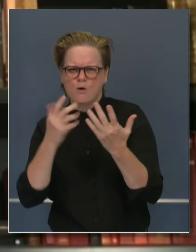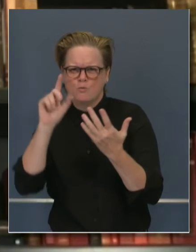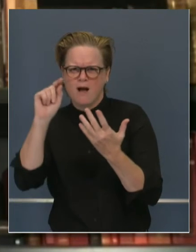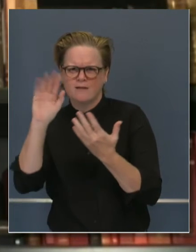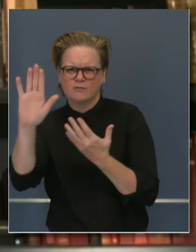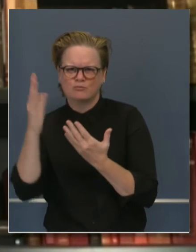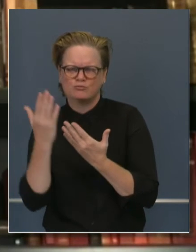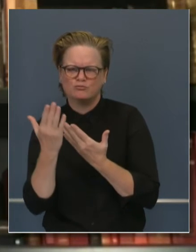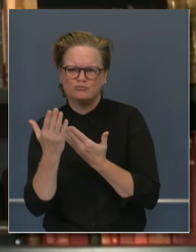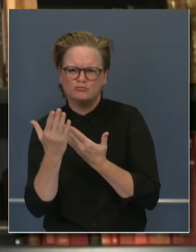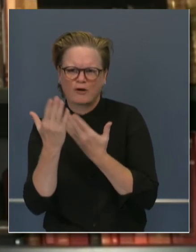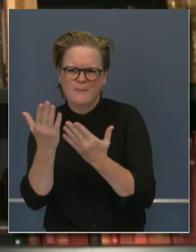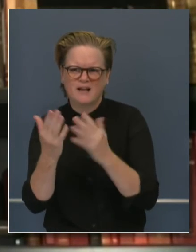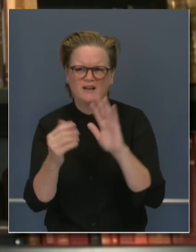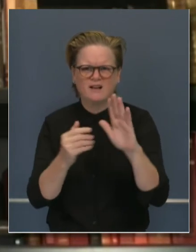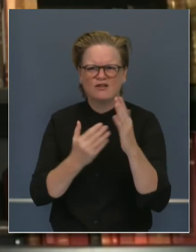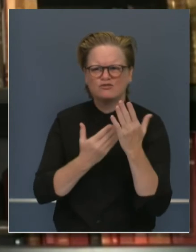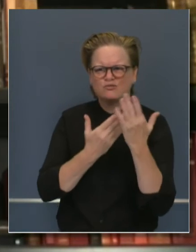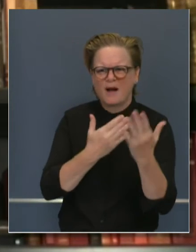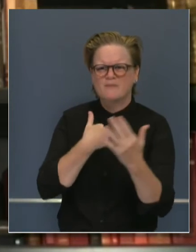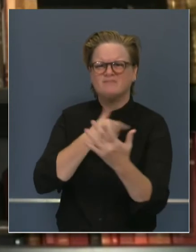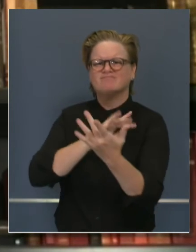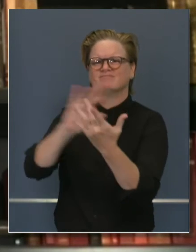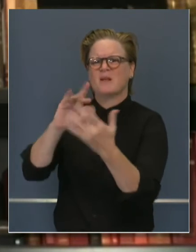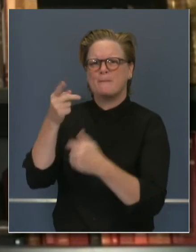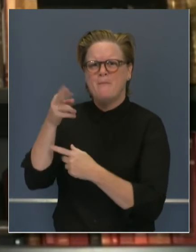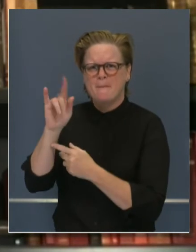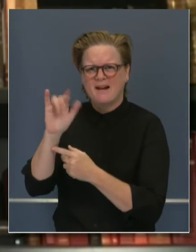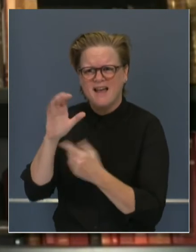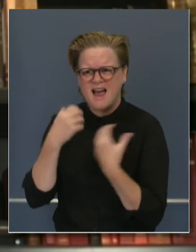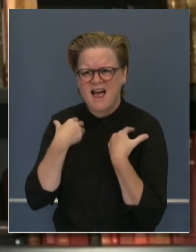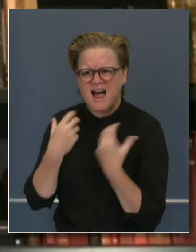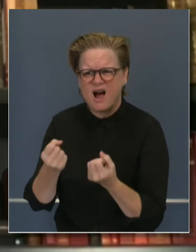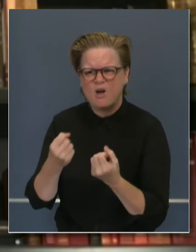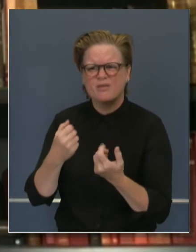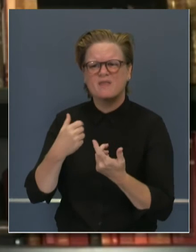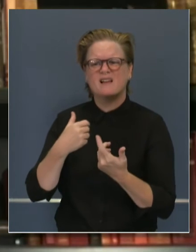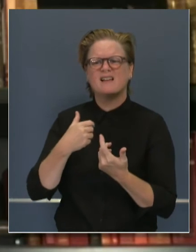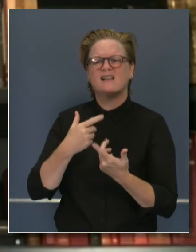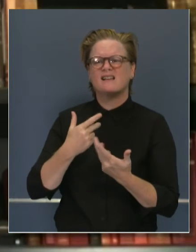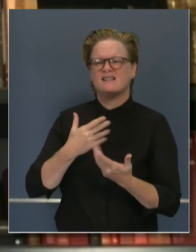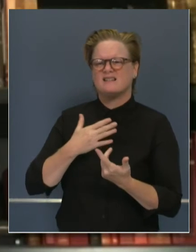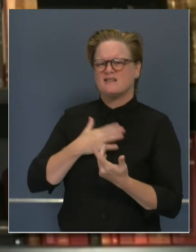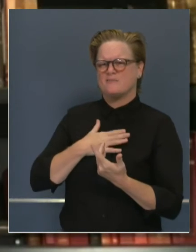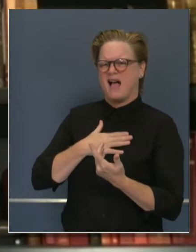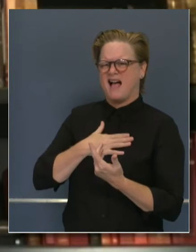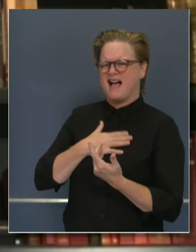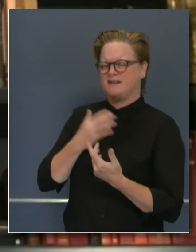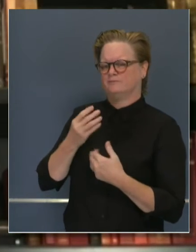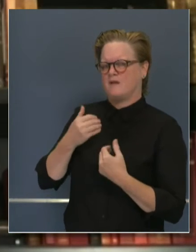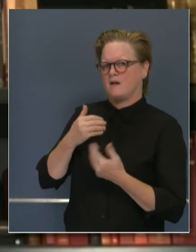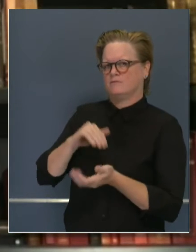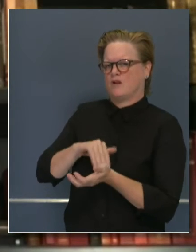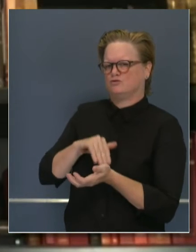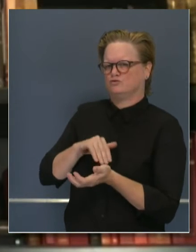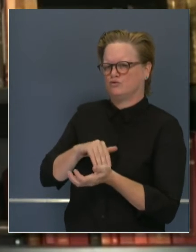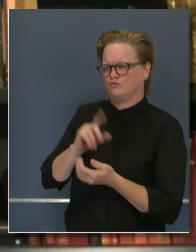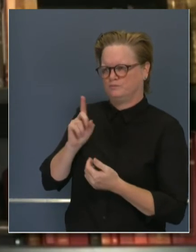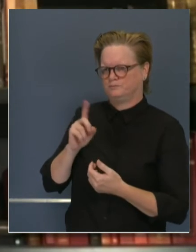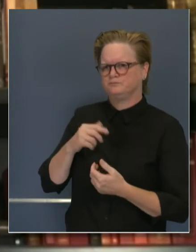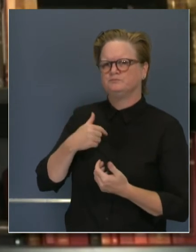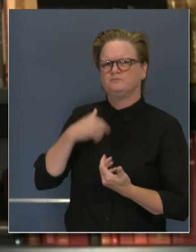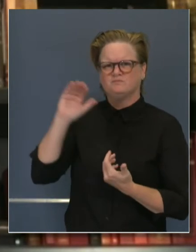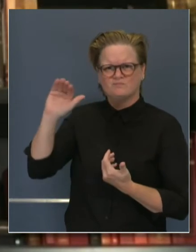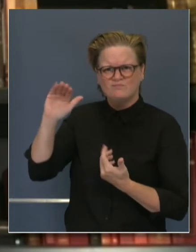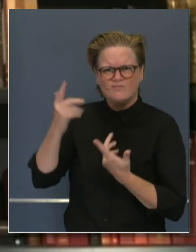local health officer. In my case, folks that work on our team, they were required they were encouraged, rather, not required, that